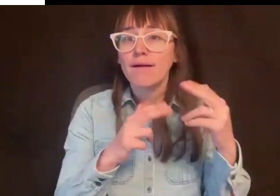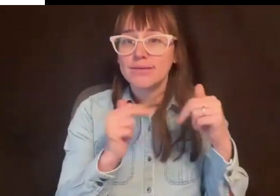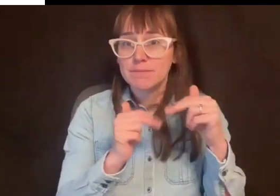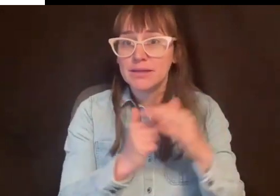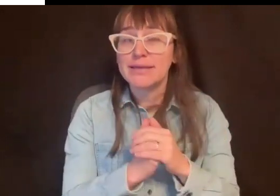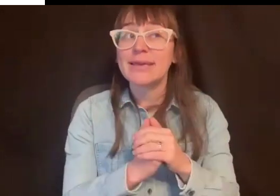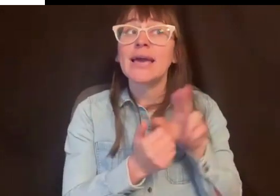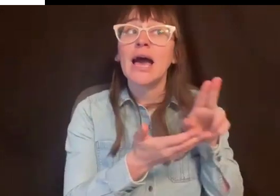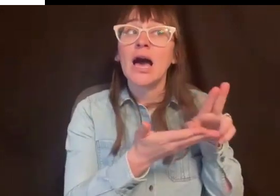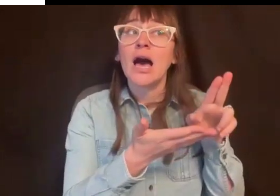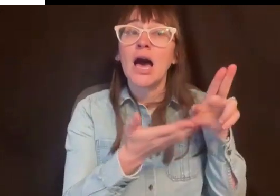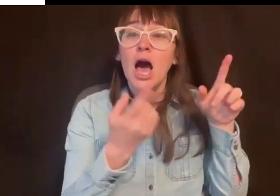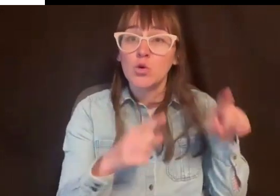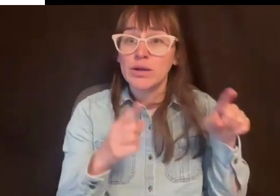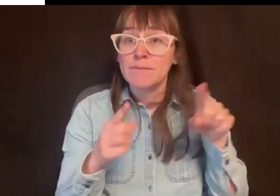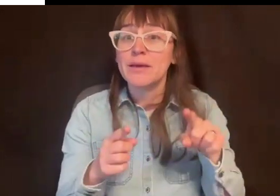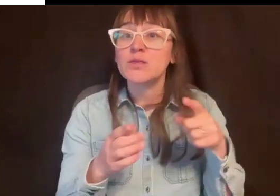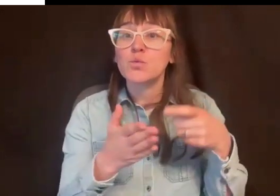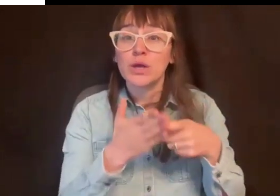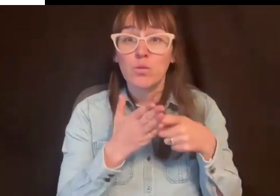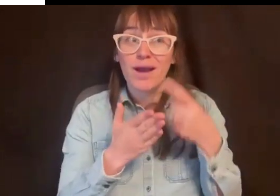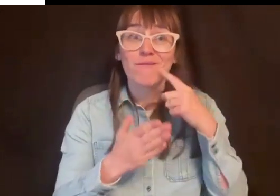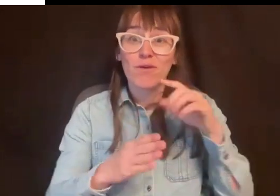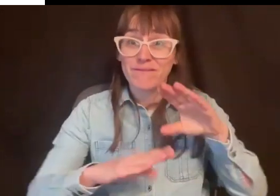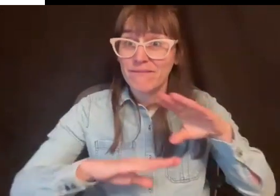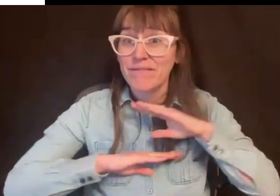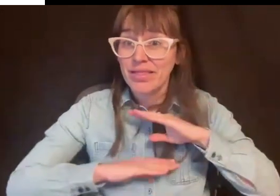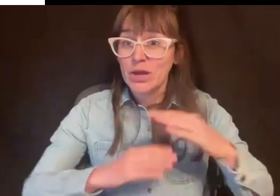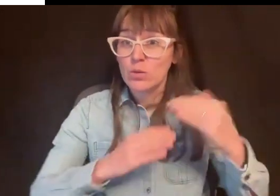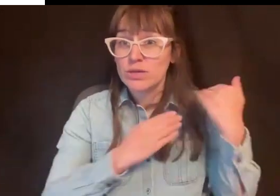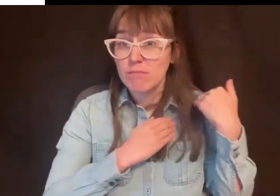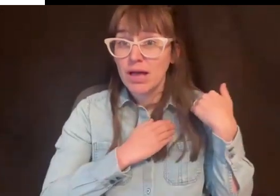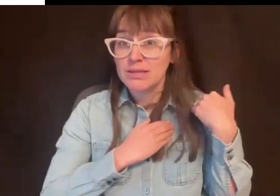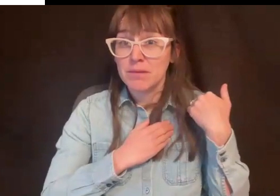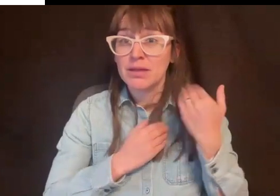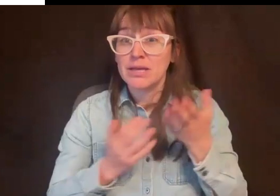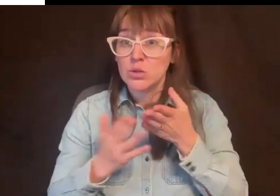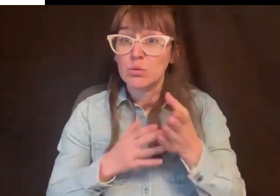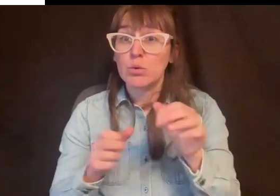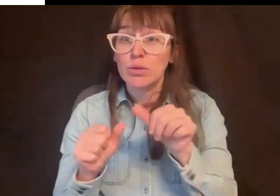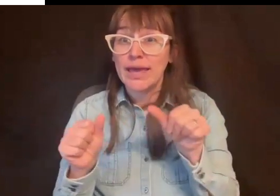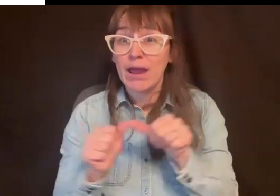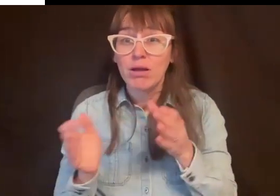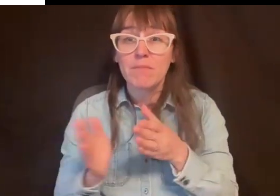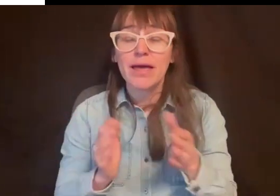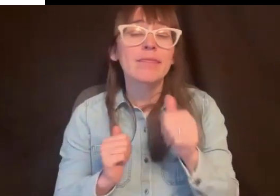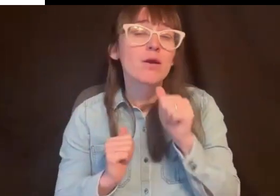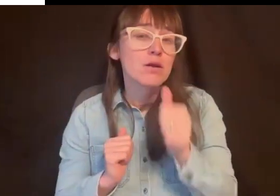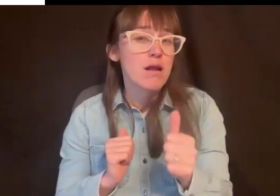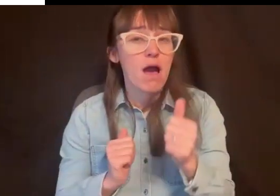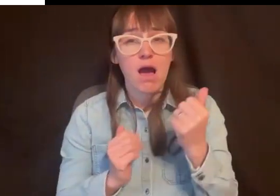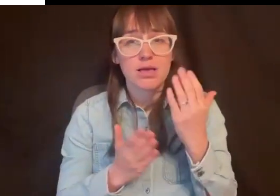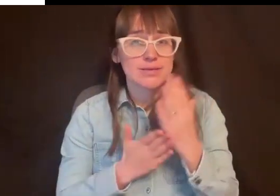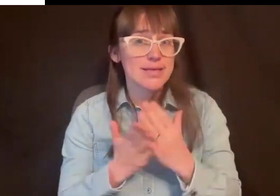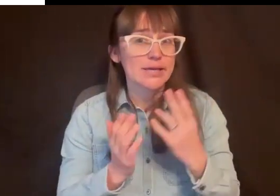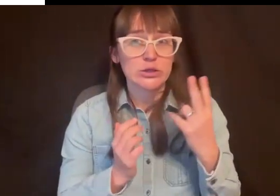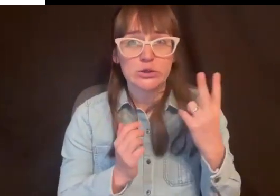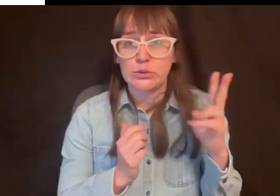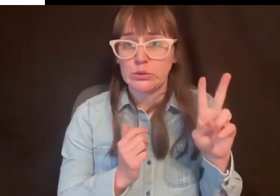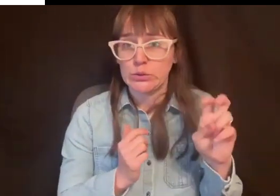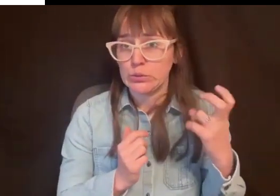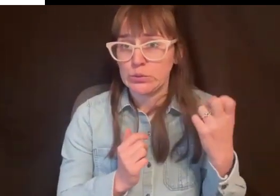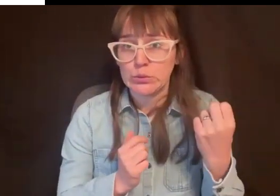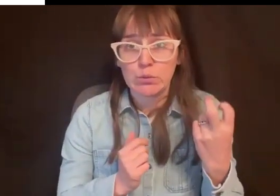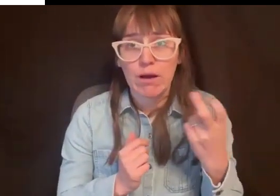agreements are required for AAA to fulfill its responsibilities under the area plan. They are not Section 212 agreements and do not require prior